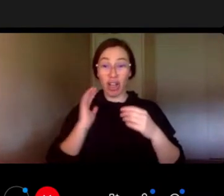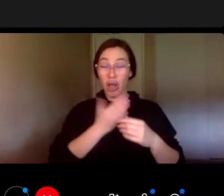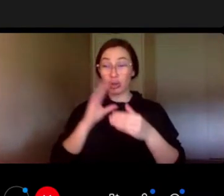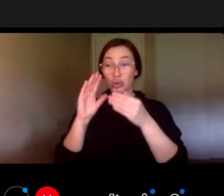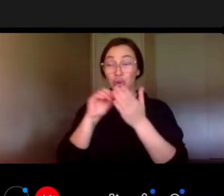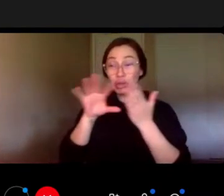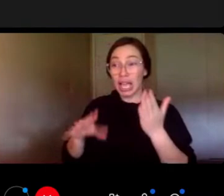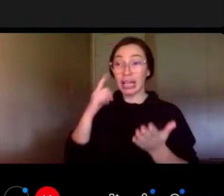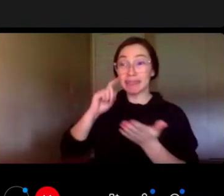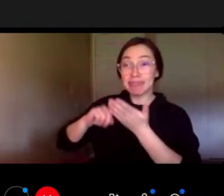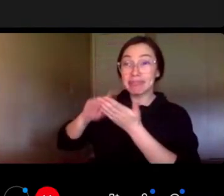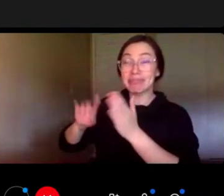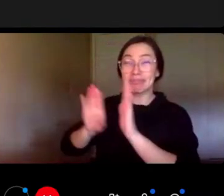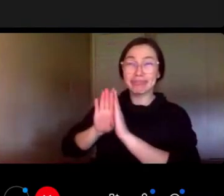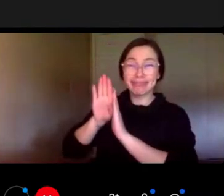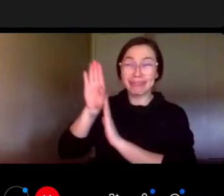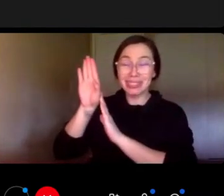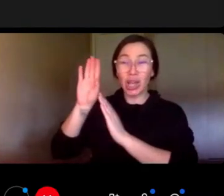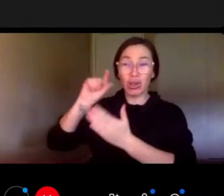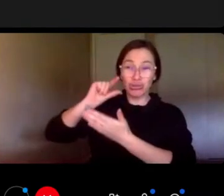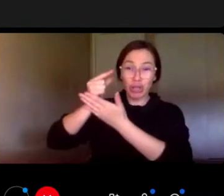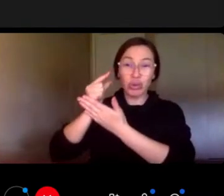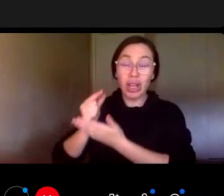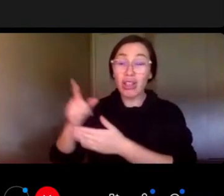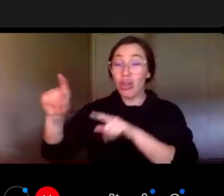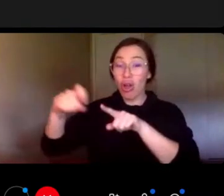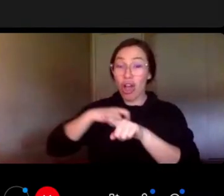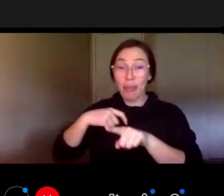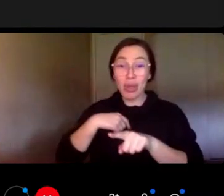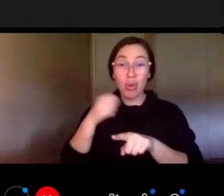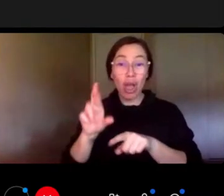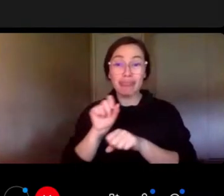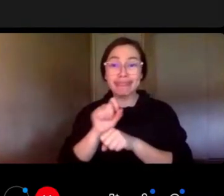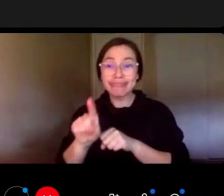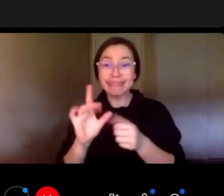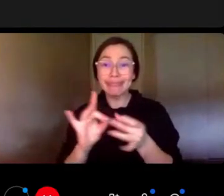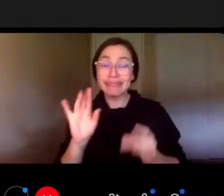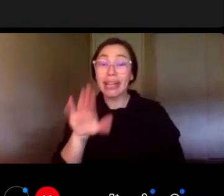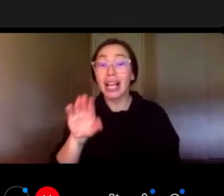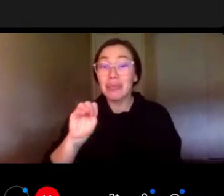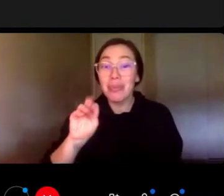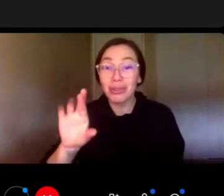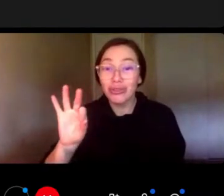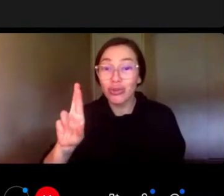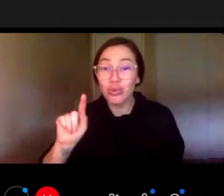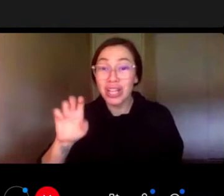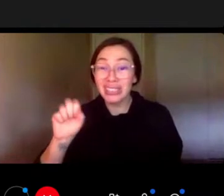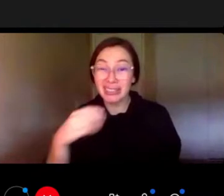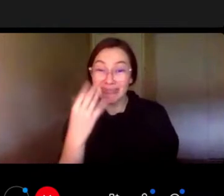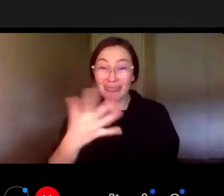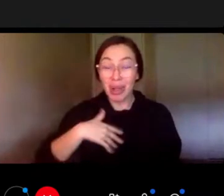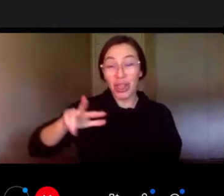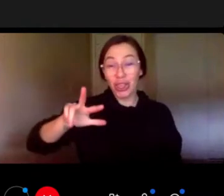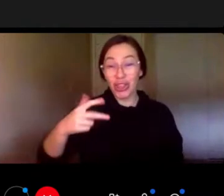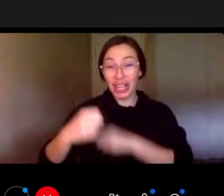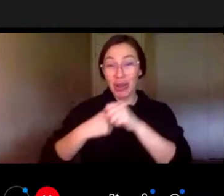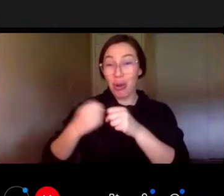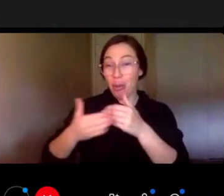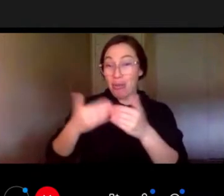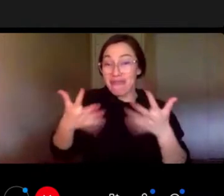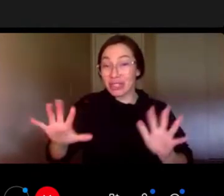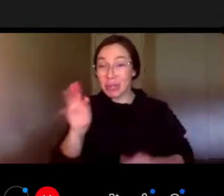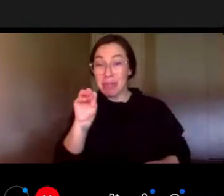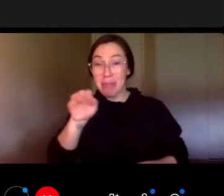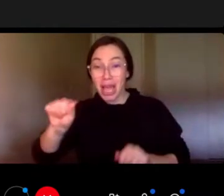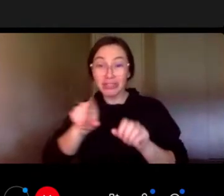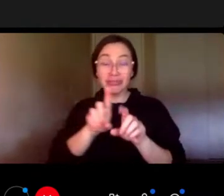students that graduate, and they'll call me or they'll send me a message and say, Mr. Fuentes, I'm on my third year. I'm almost done with my